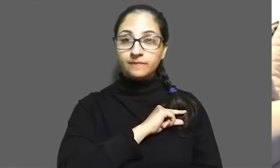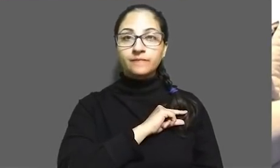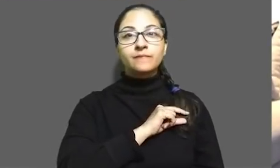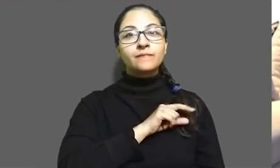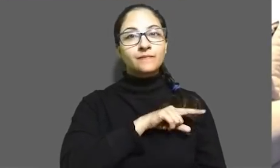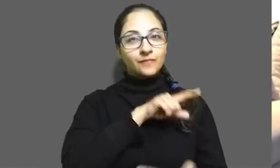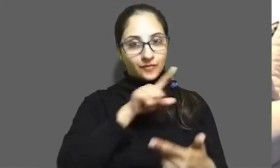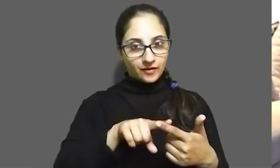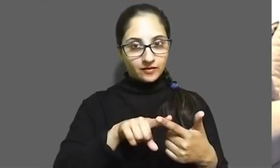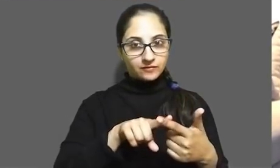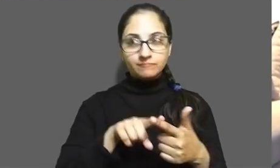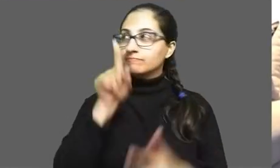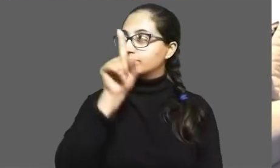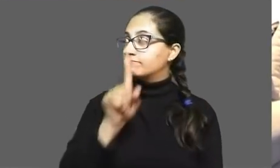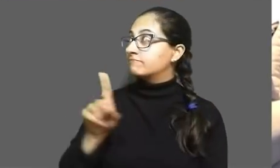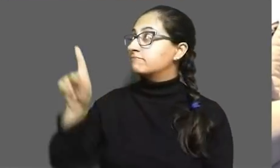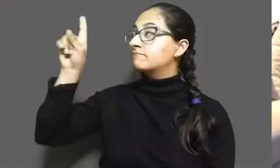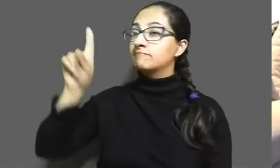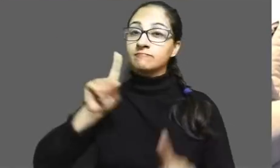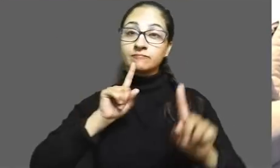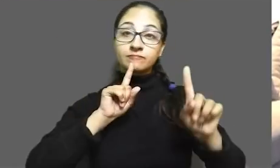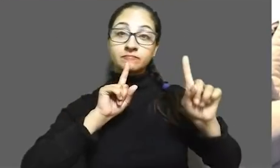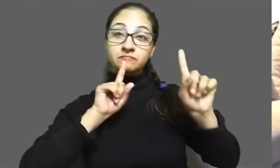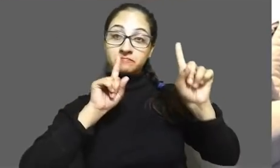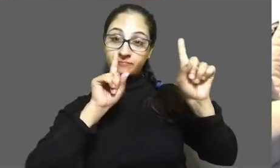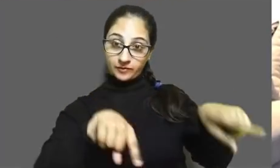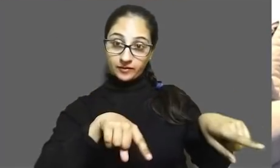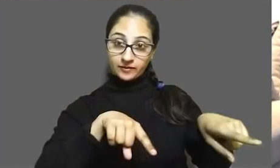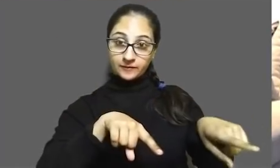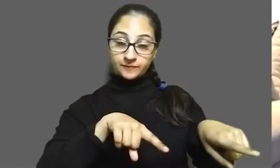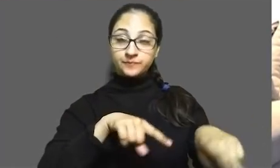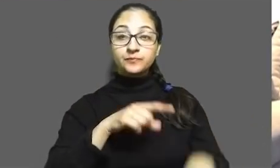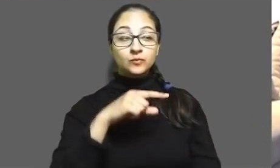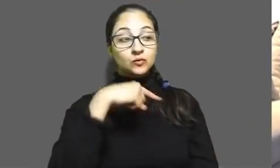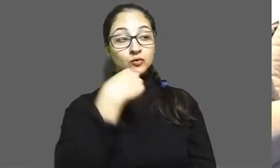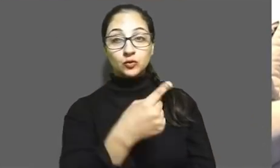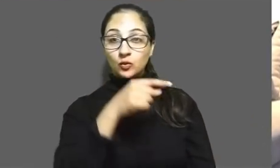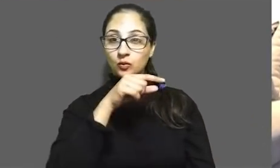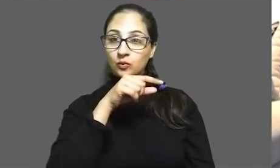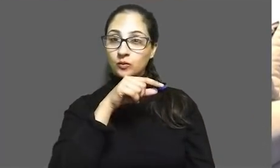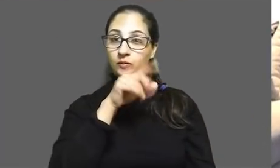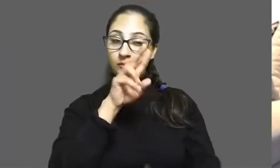my mouth and you have burned my soul with repentance."